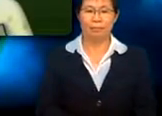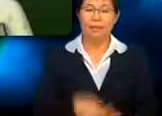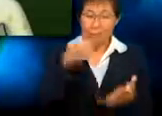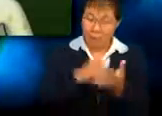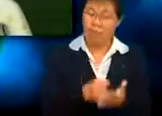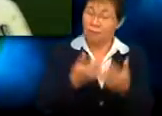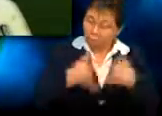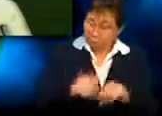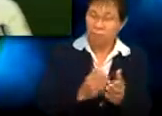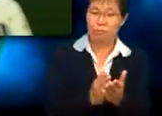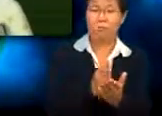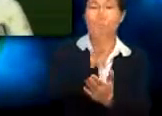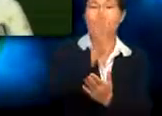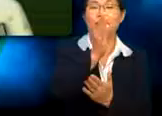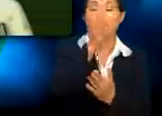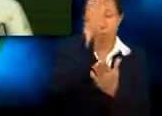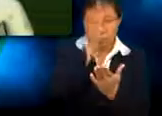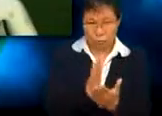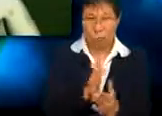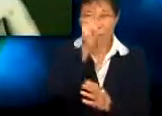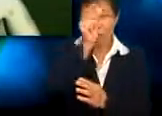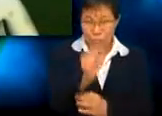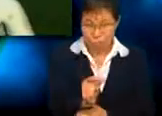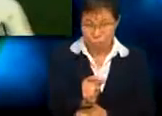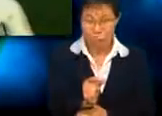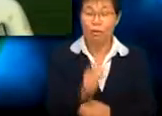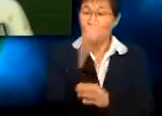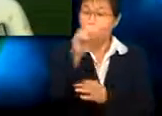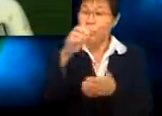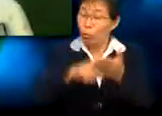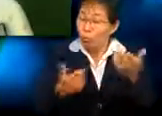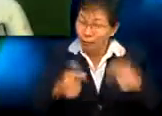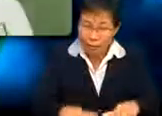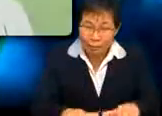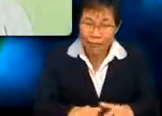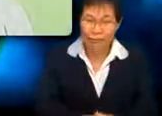It is still straight. So, what happened?